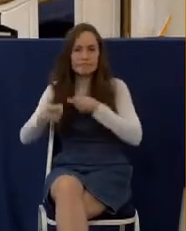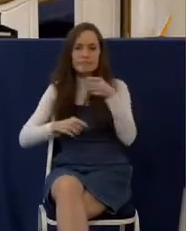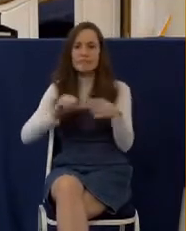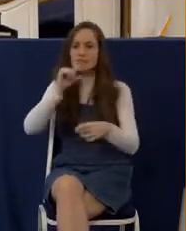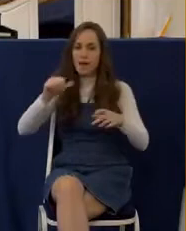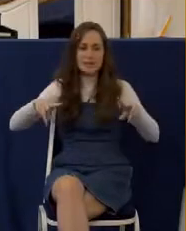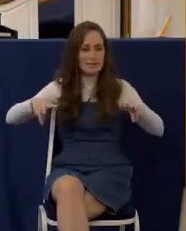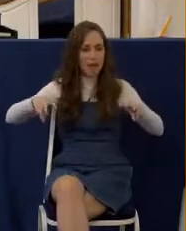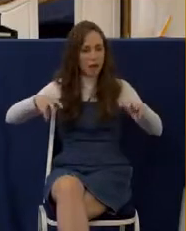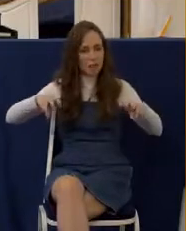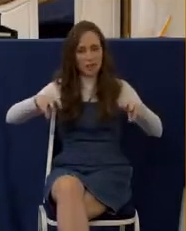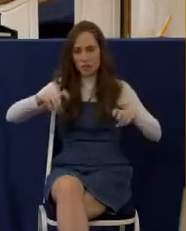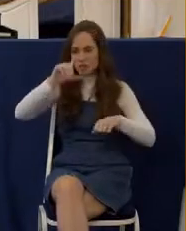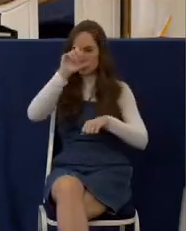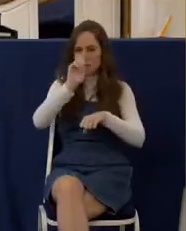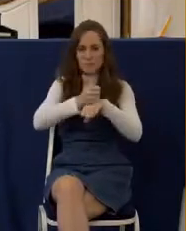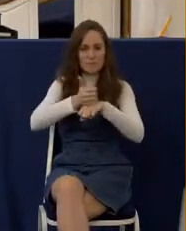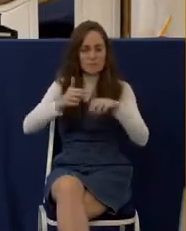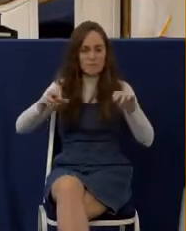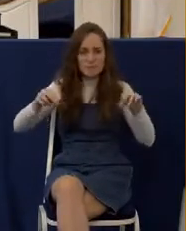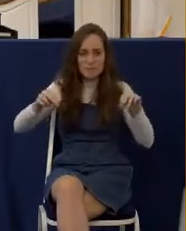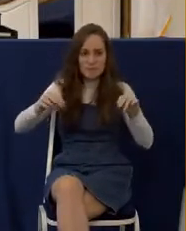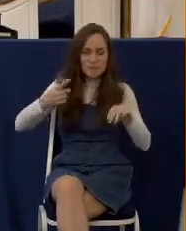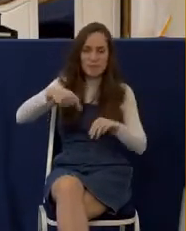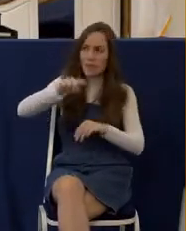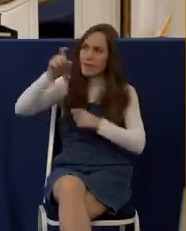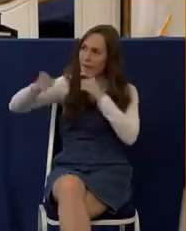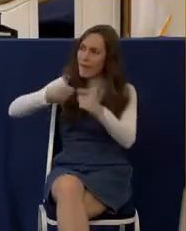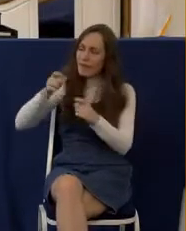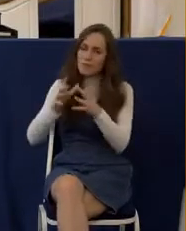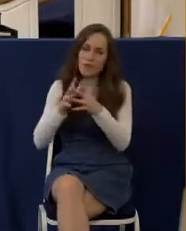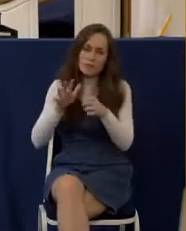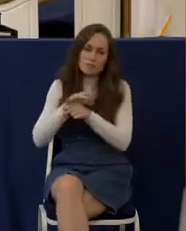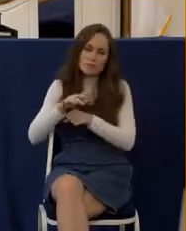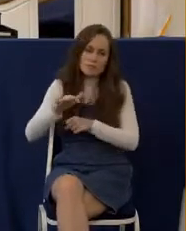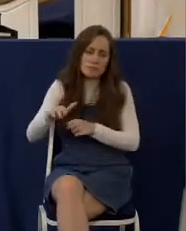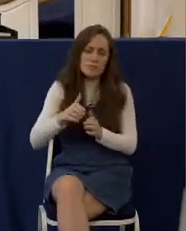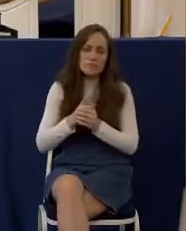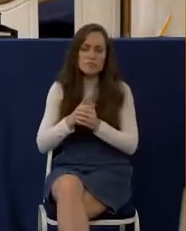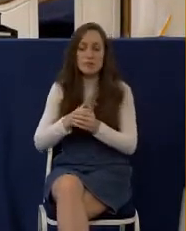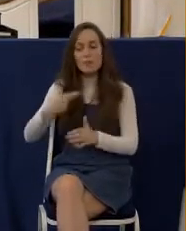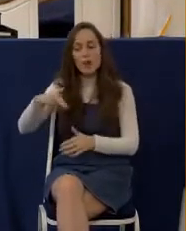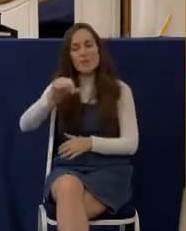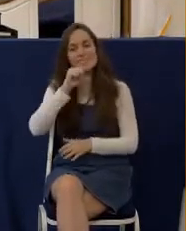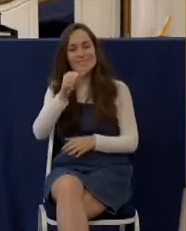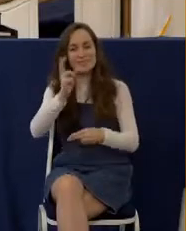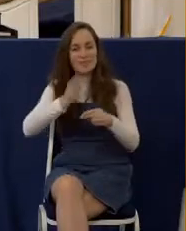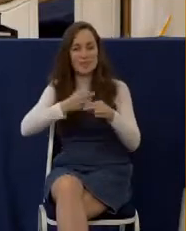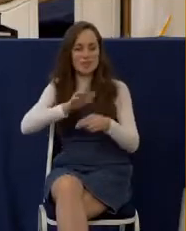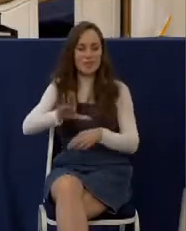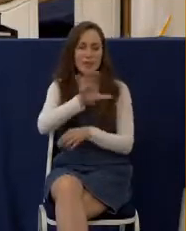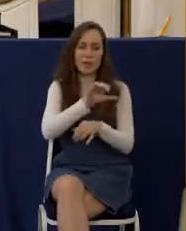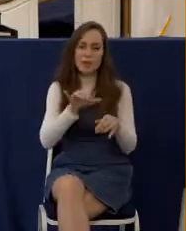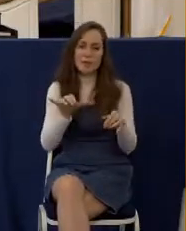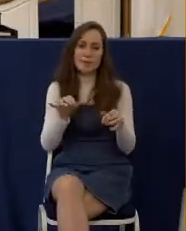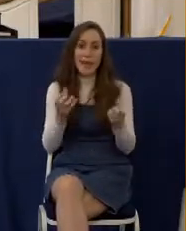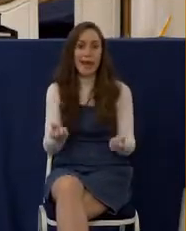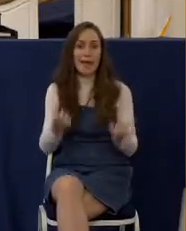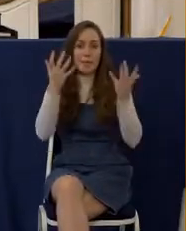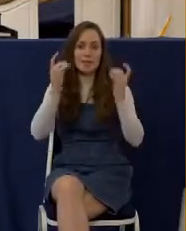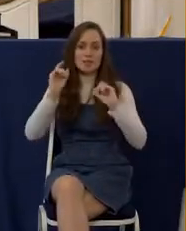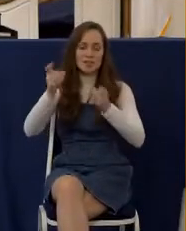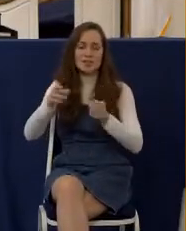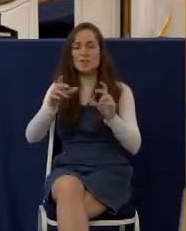said, boy, they really gave generously. And Paul doesn't mention the size of their gift. What's important here is their attitude and their